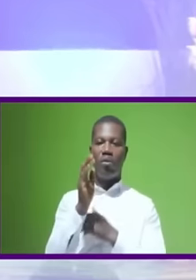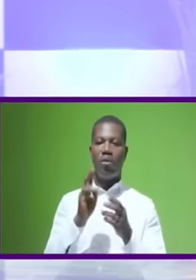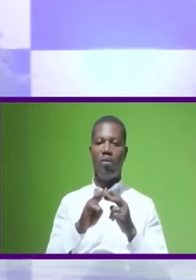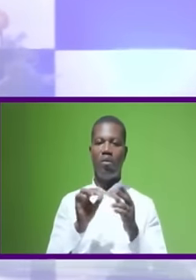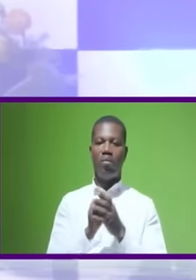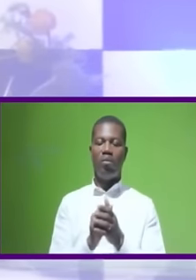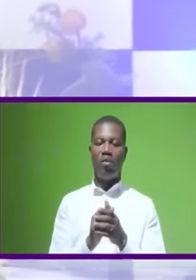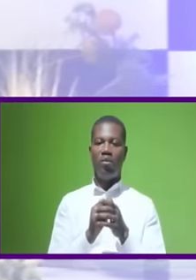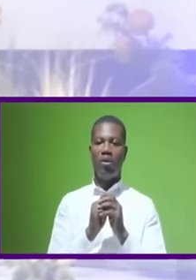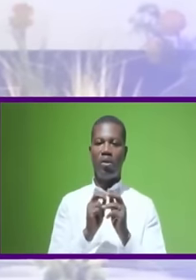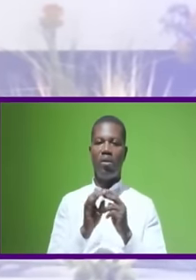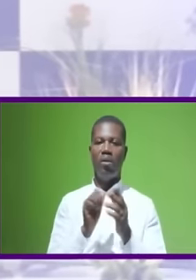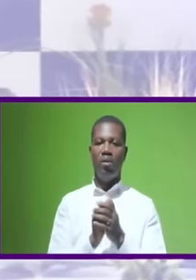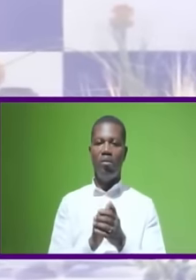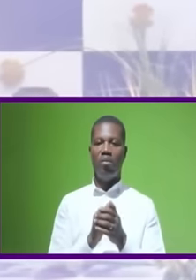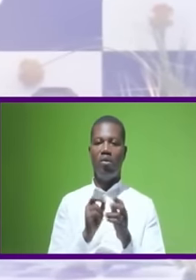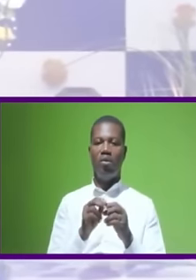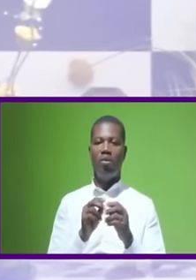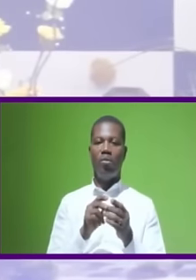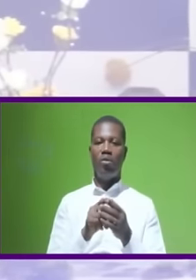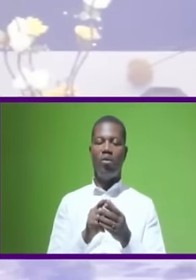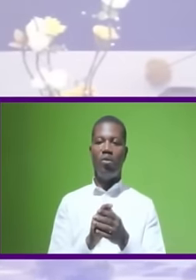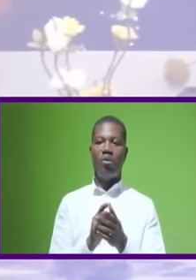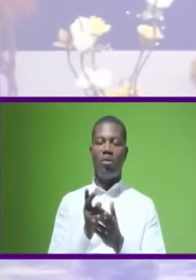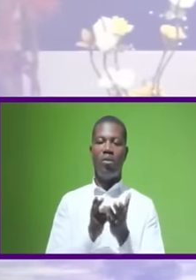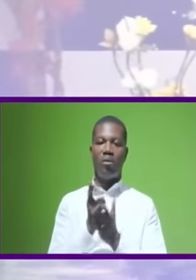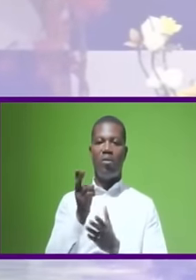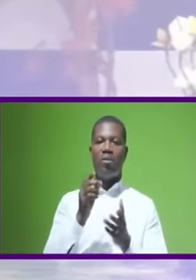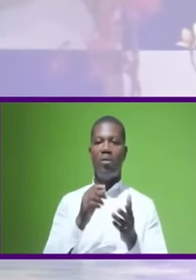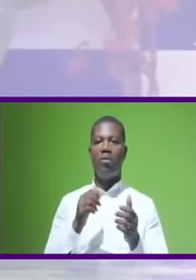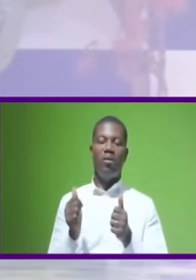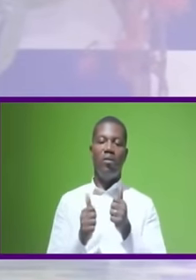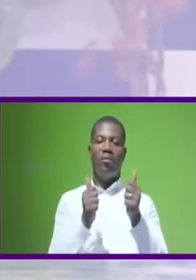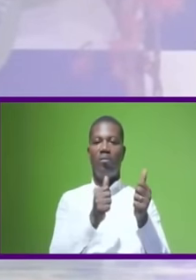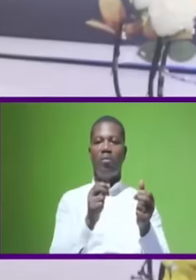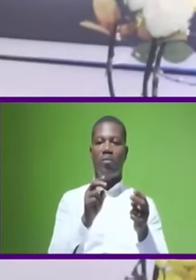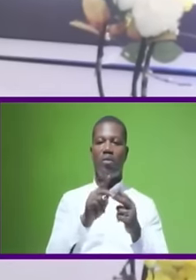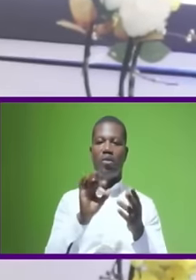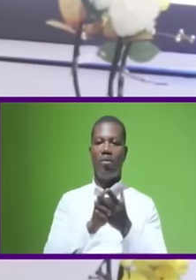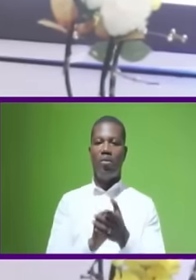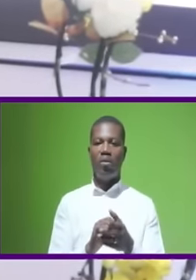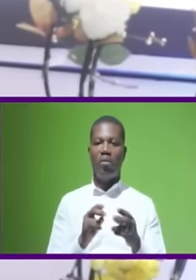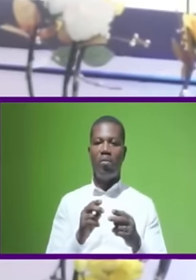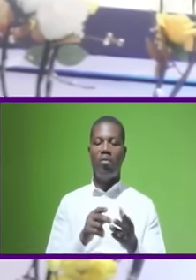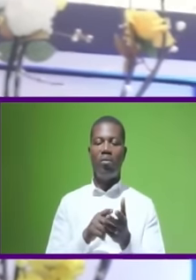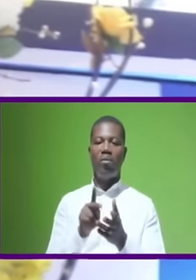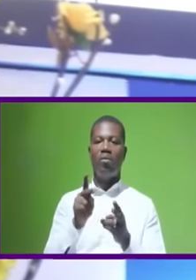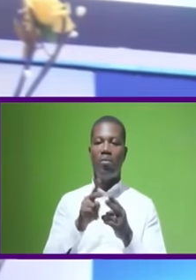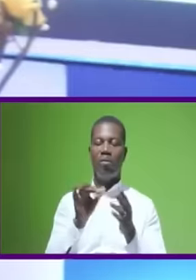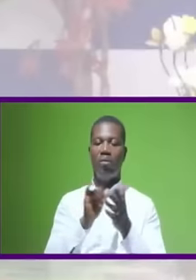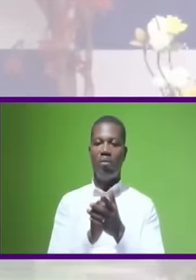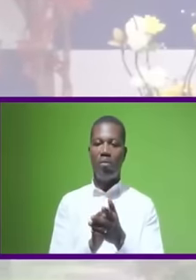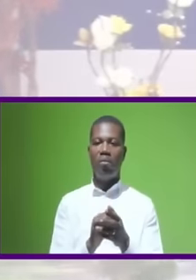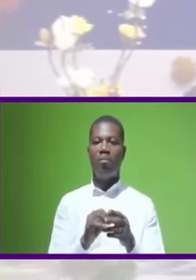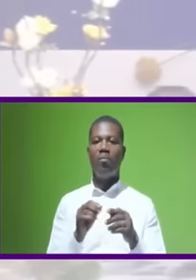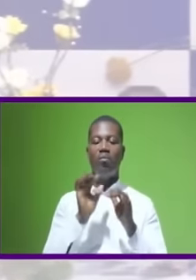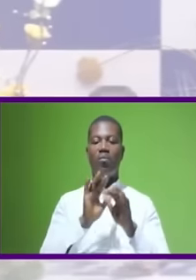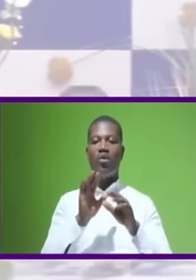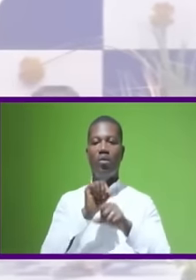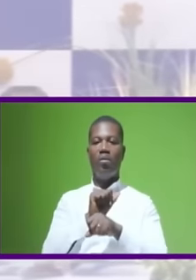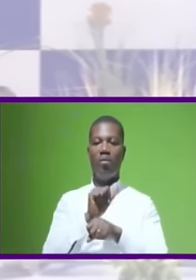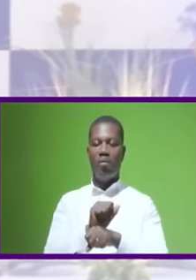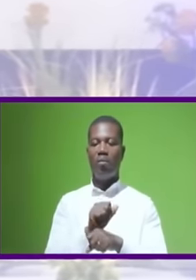Now, my ornaments are for Nansasso. A young center, and anyone when you ma. Now,